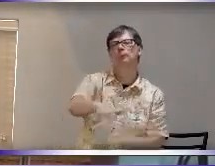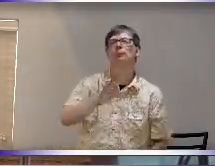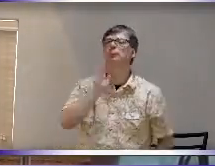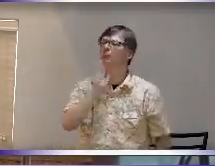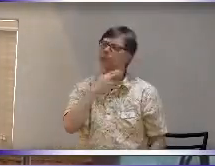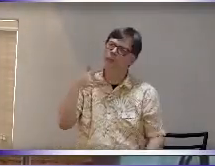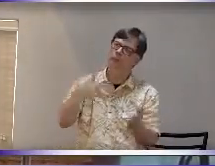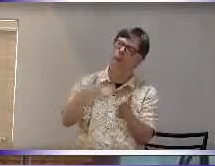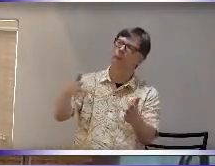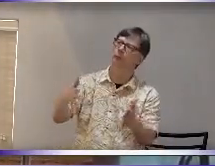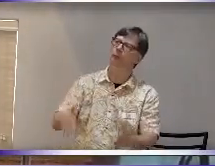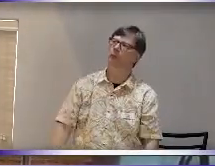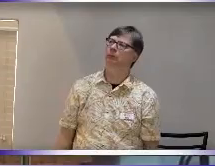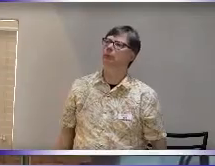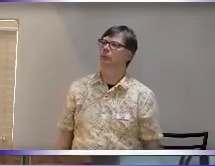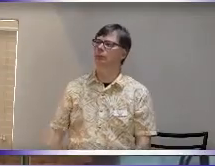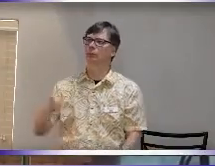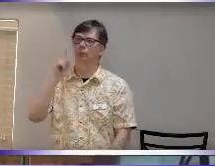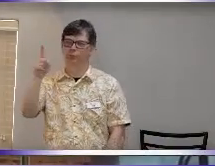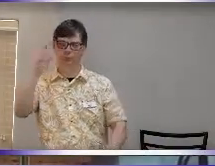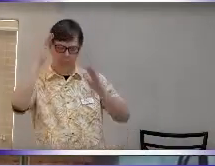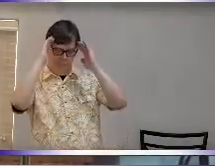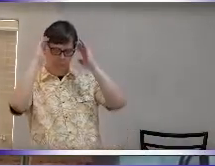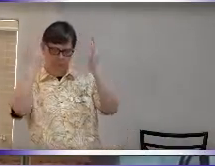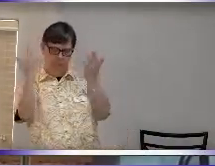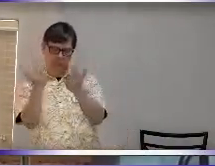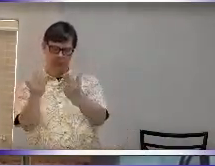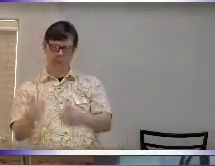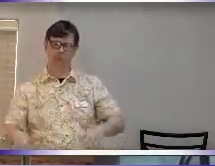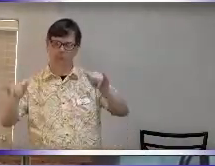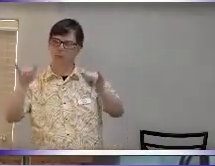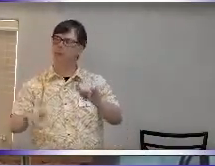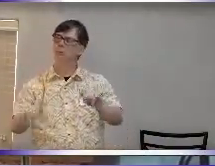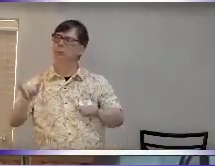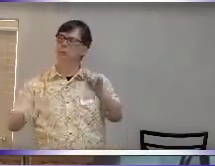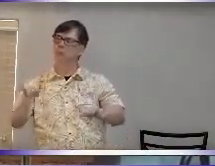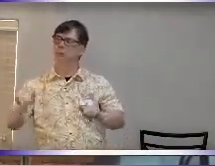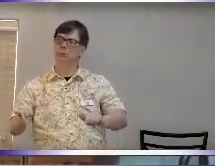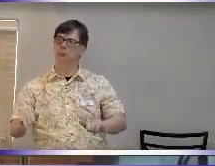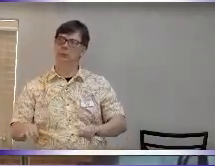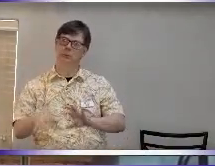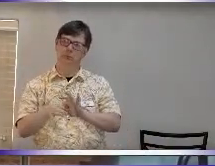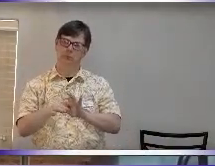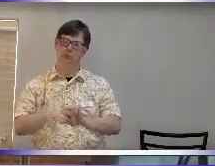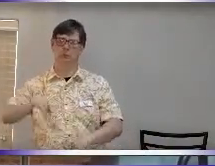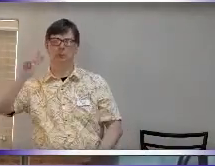does it start? Well, first we have to be aware that we're even doing the othering thing.